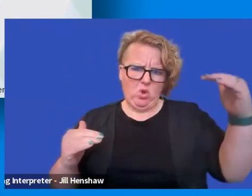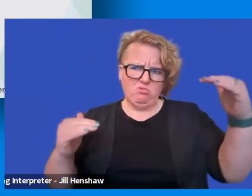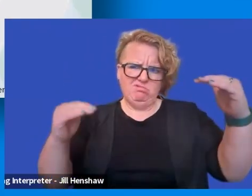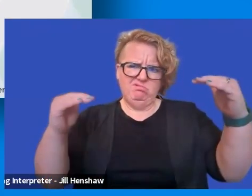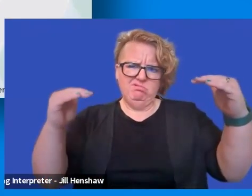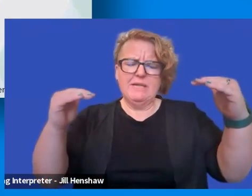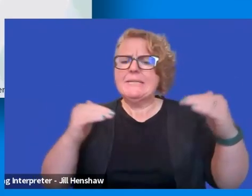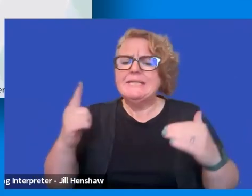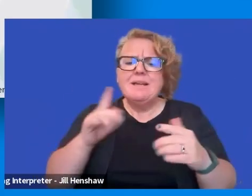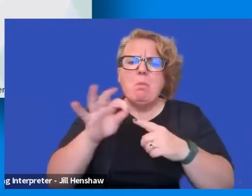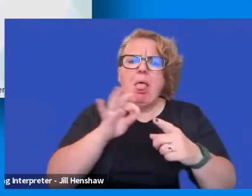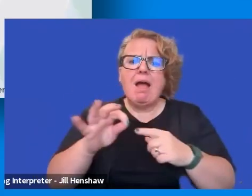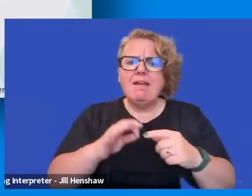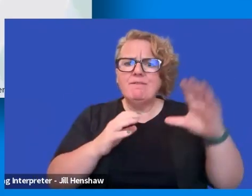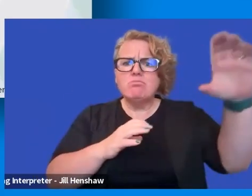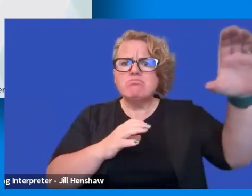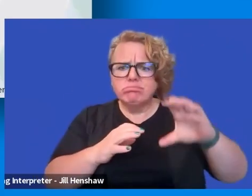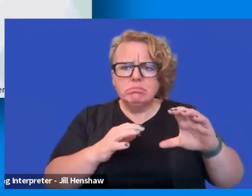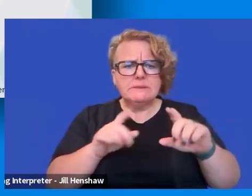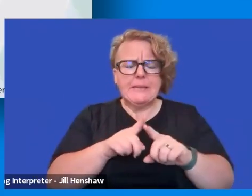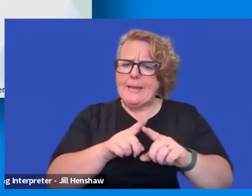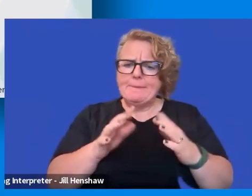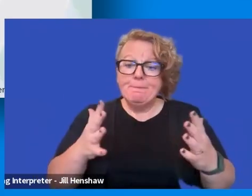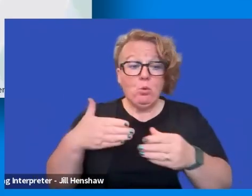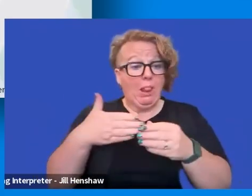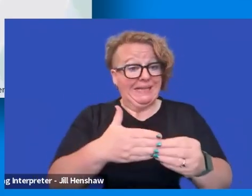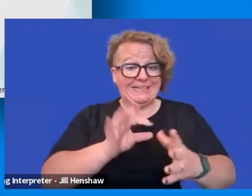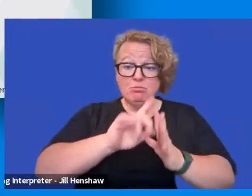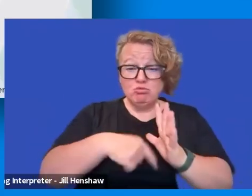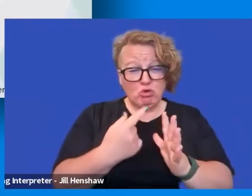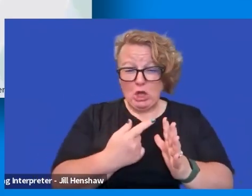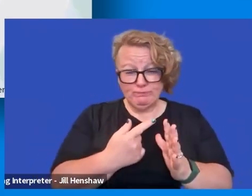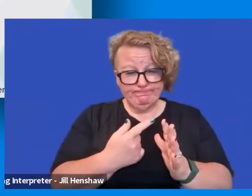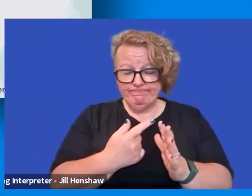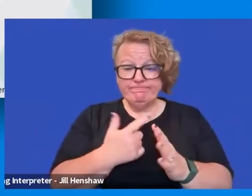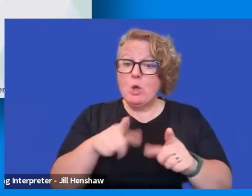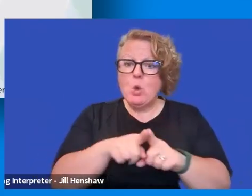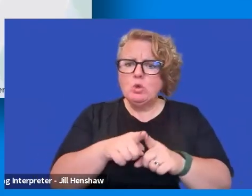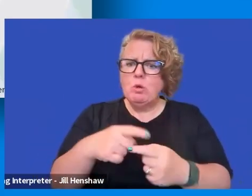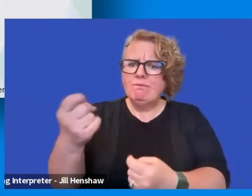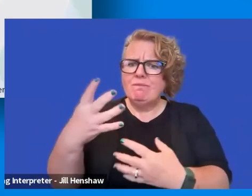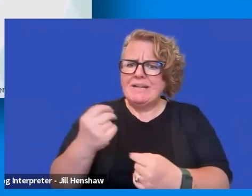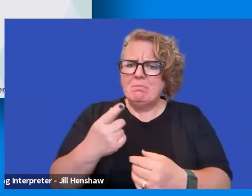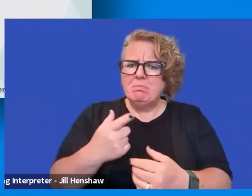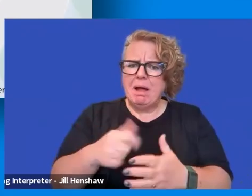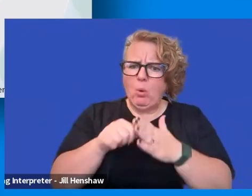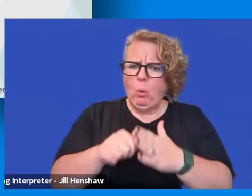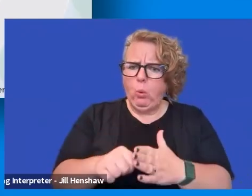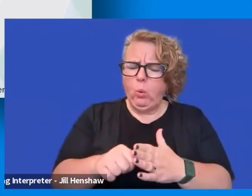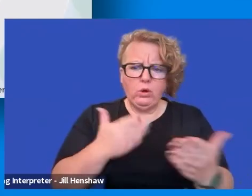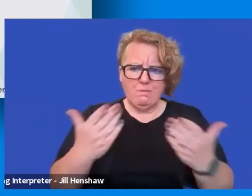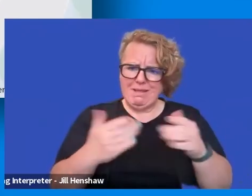funding or for as large grants. They didn't lead as many projects, and they received harsher feedback. There was much